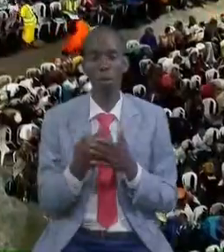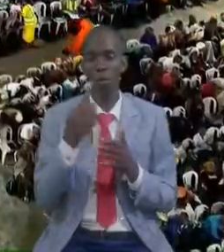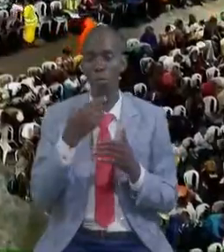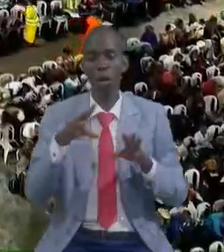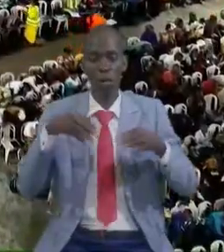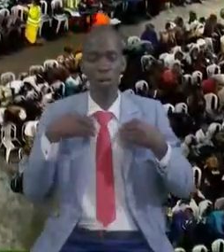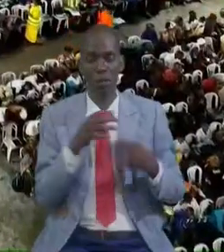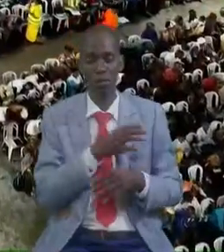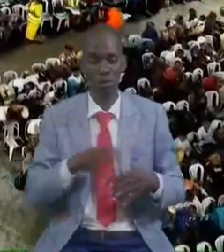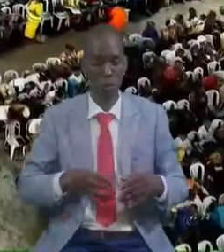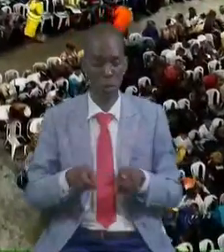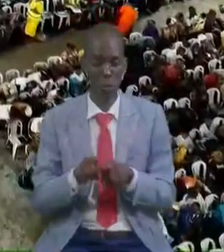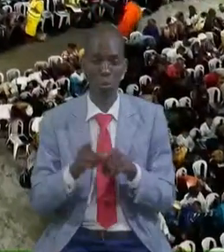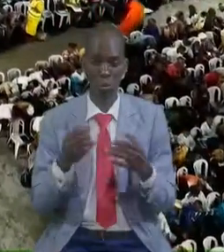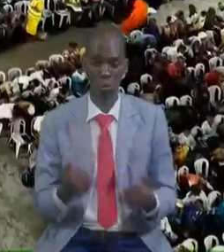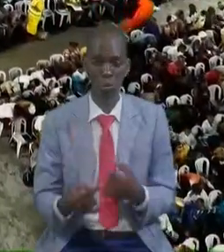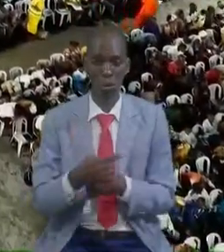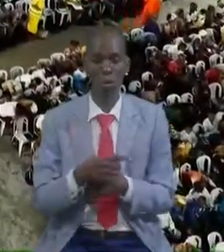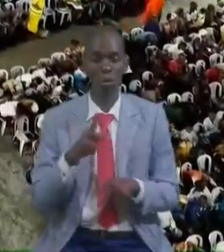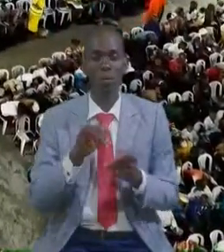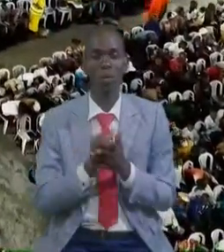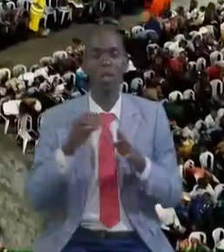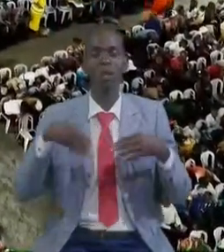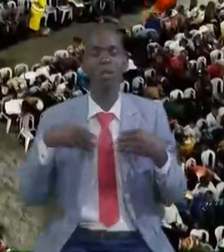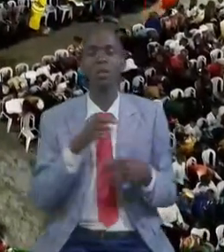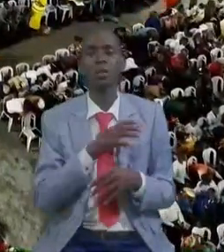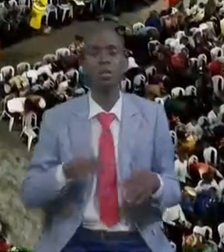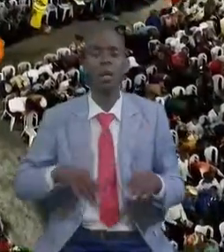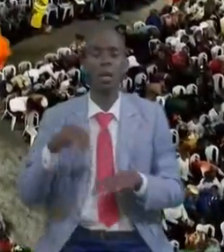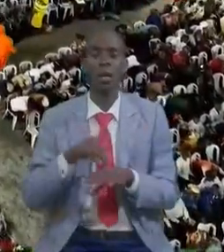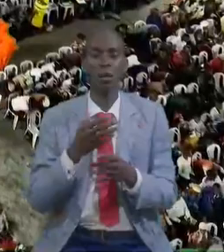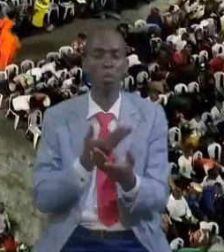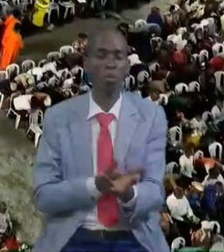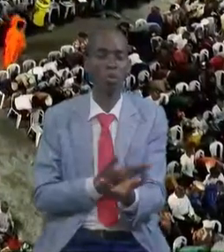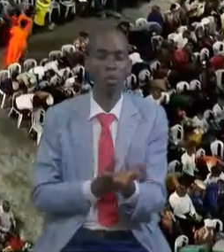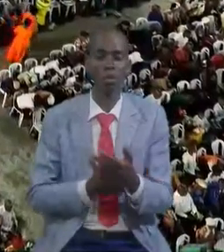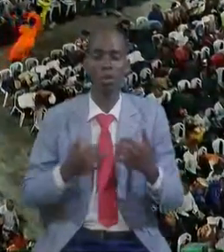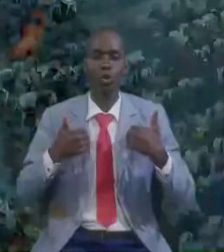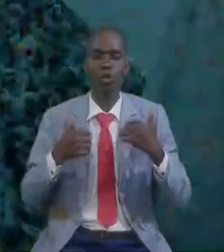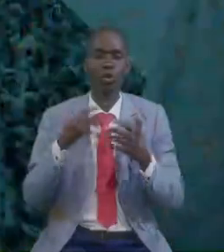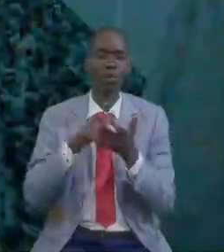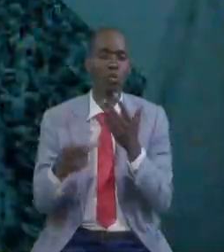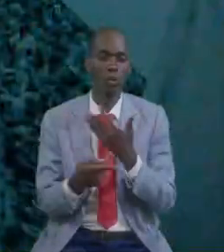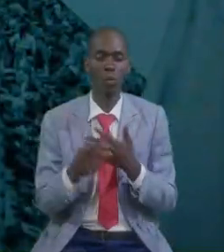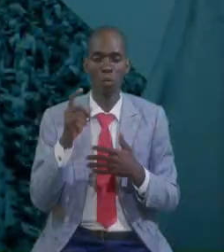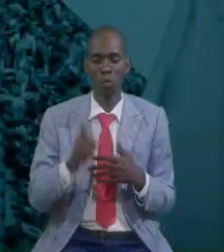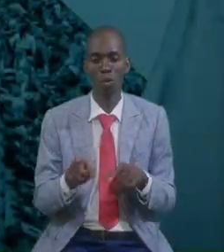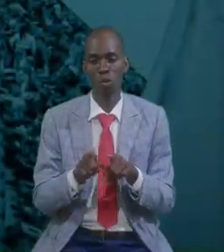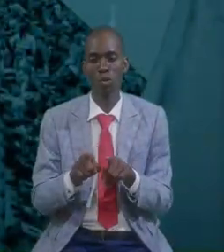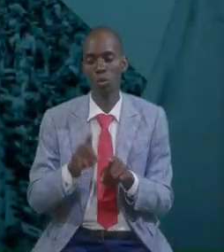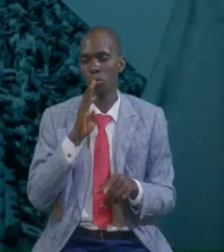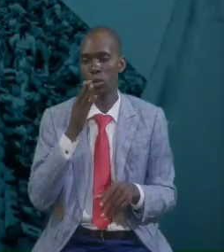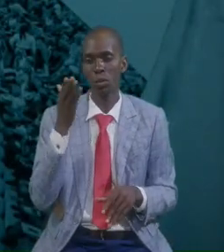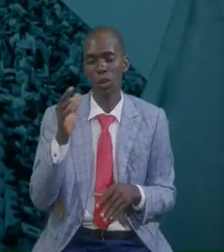today during the Impact Academy, should also attend the lunch hour tomorrow at 3